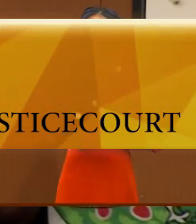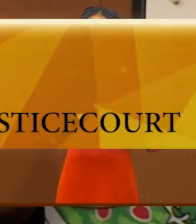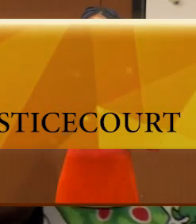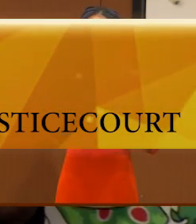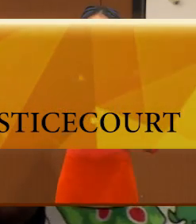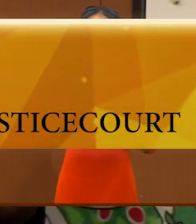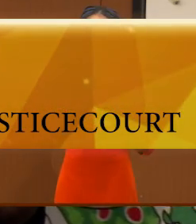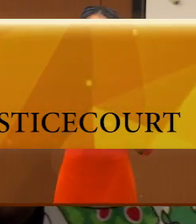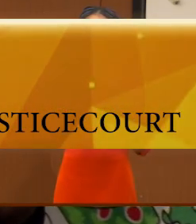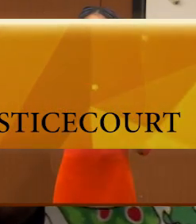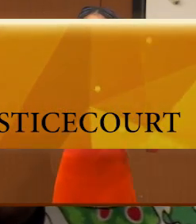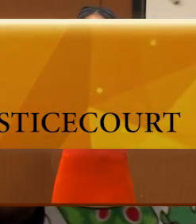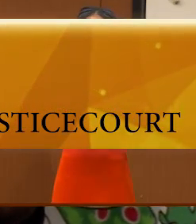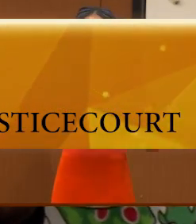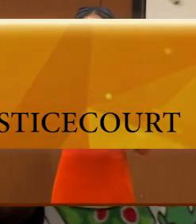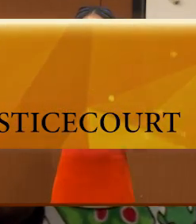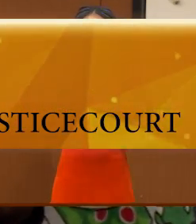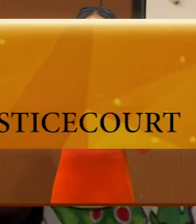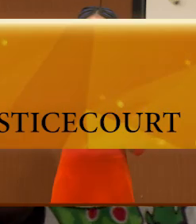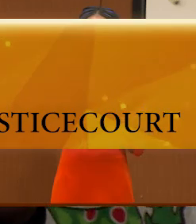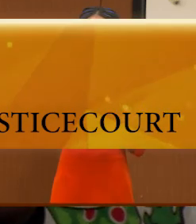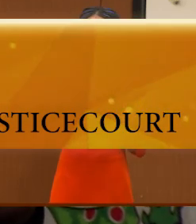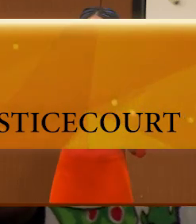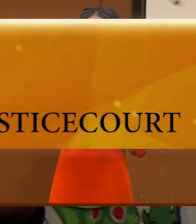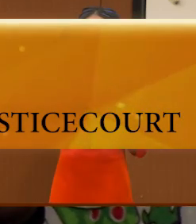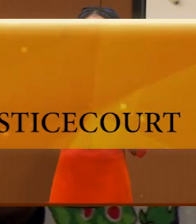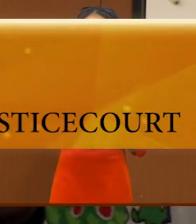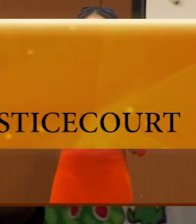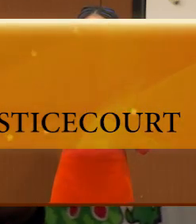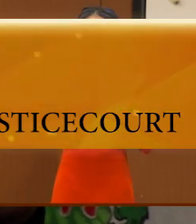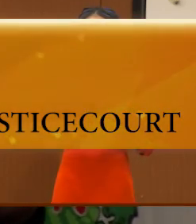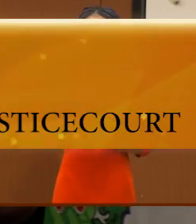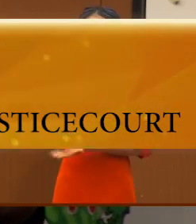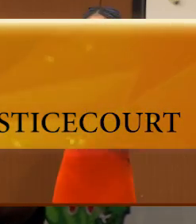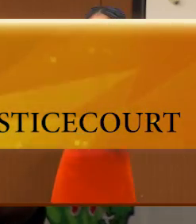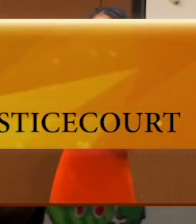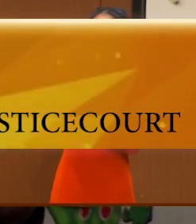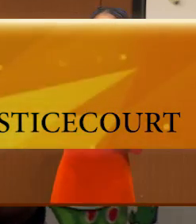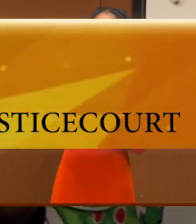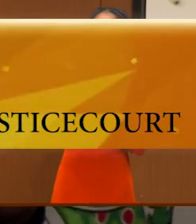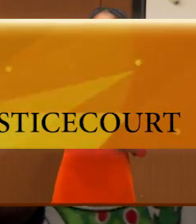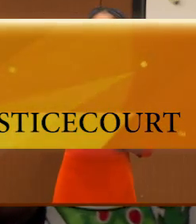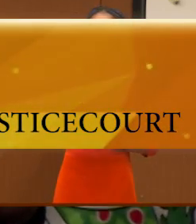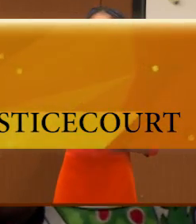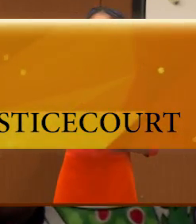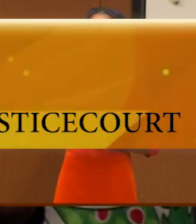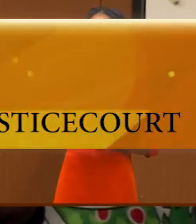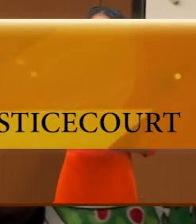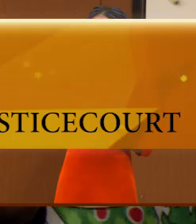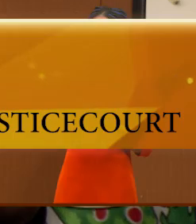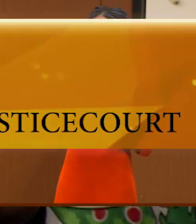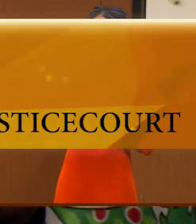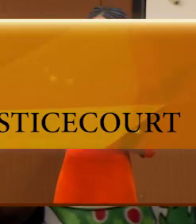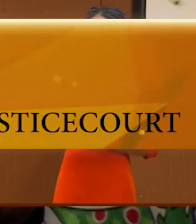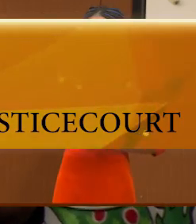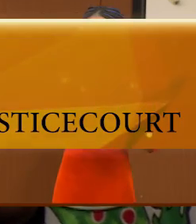somebody that can write up the sum of 750,000 naira for you, it must be your approach for him not to